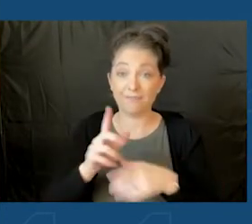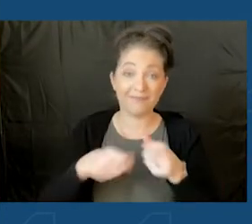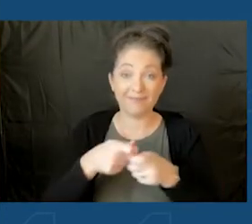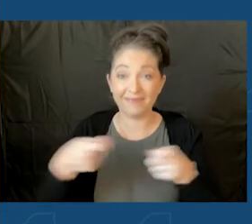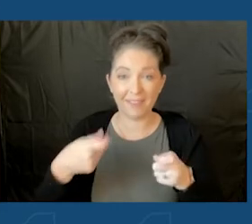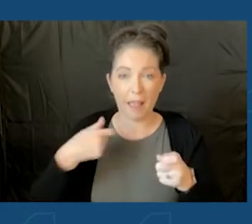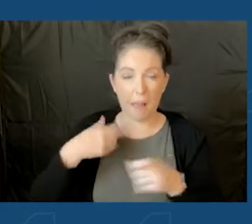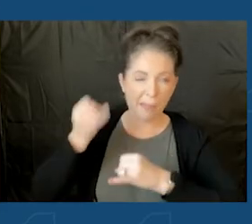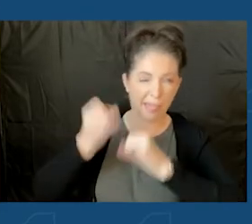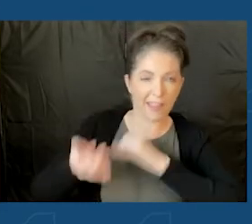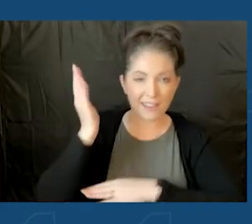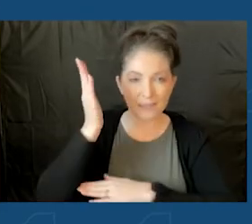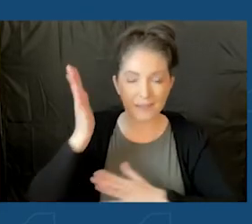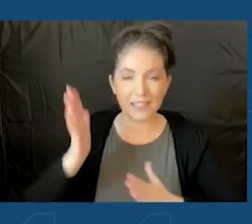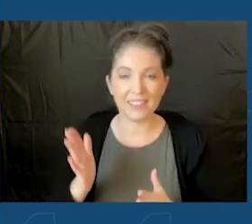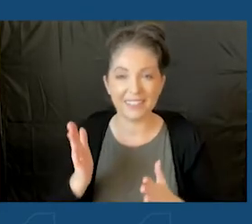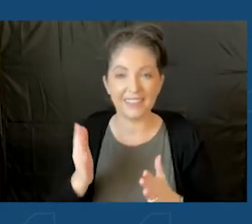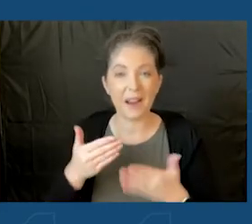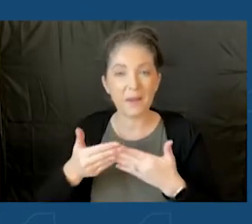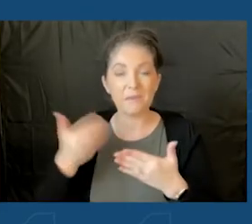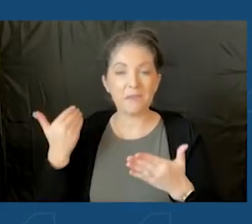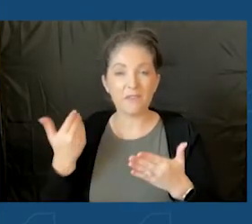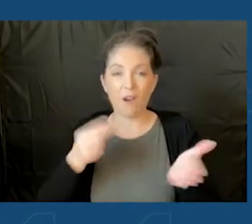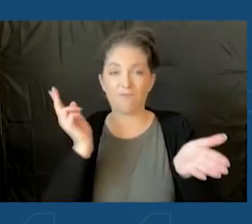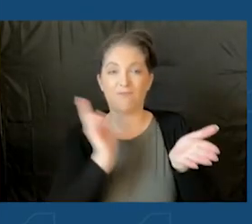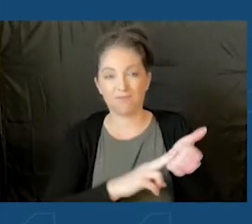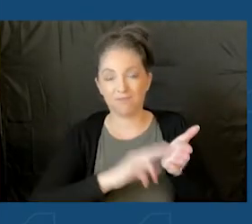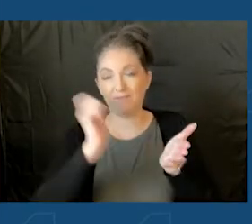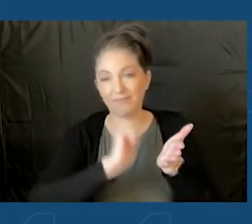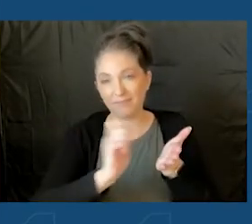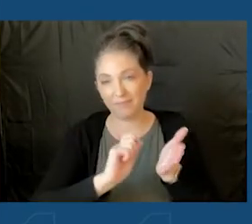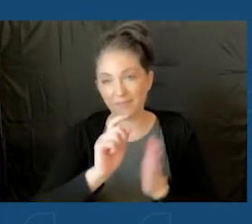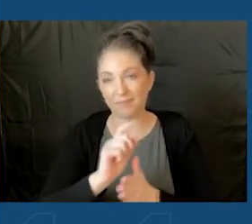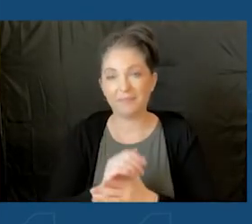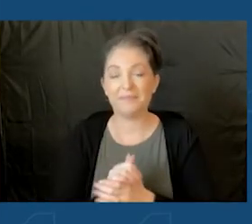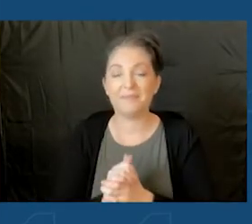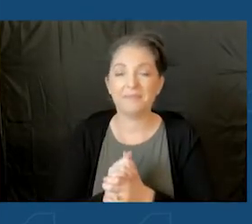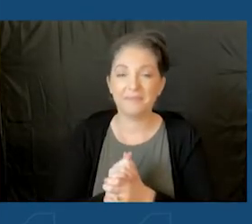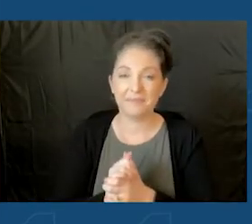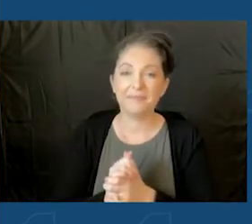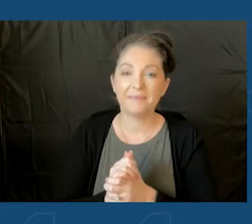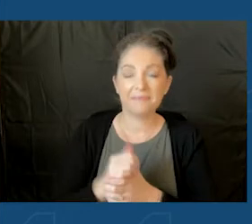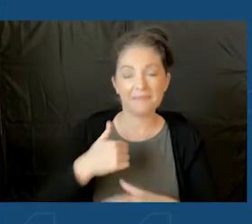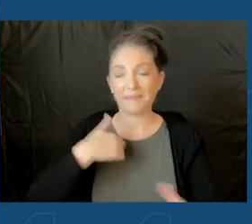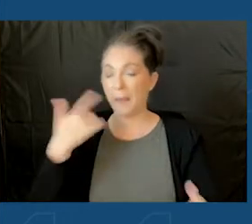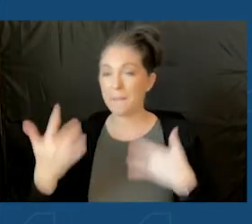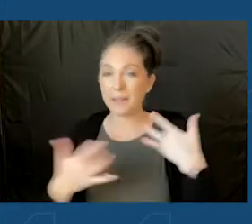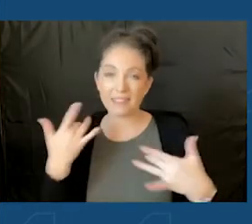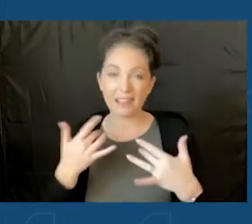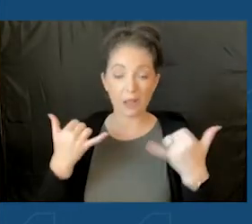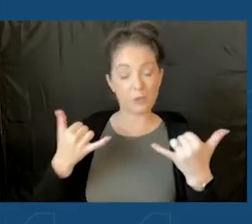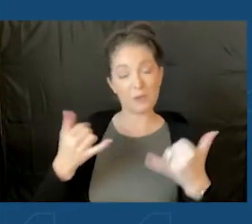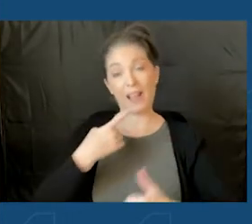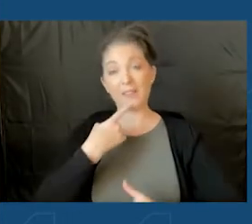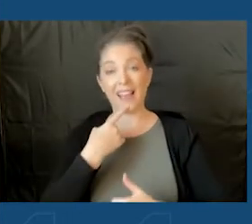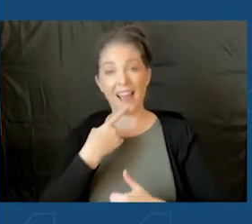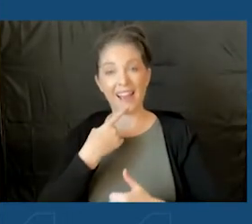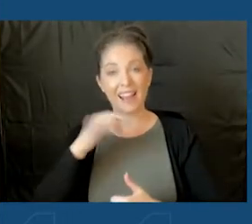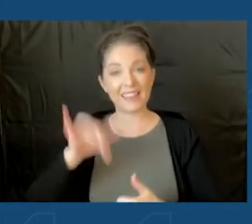speaker on the program before we sign this bill, and I'm excited to be able to now say that's